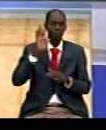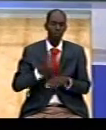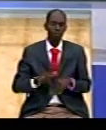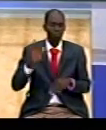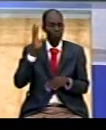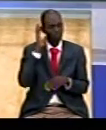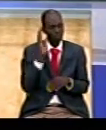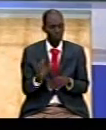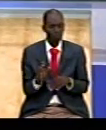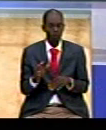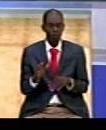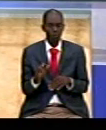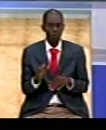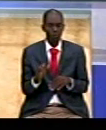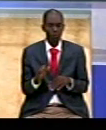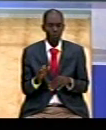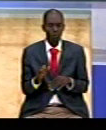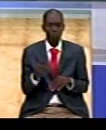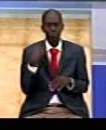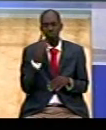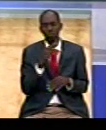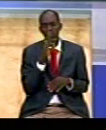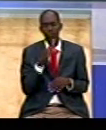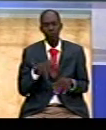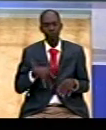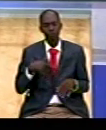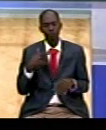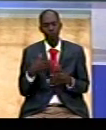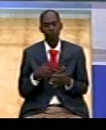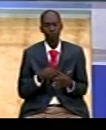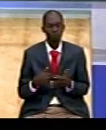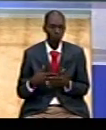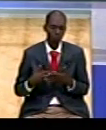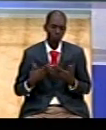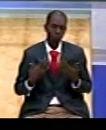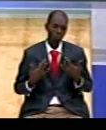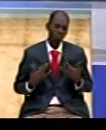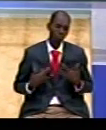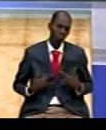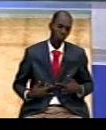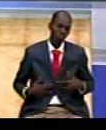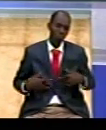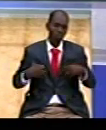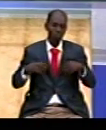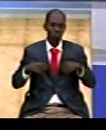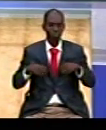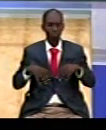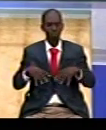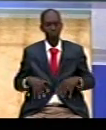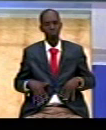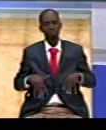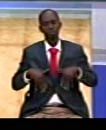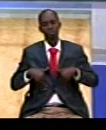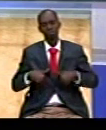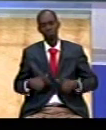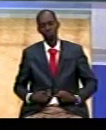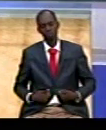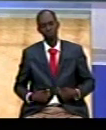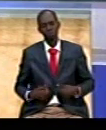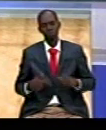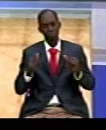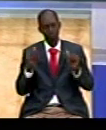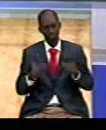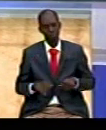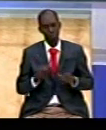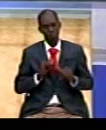who are feeling weak, who are feeling weary, who are feeling tired, or feeling, can I go on? Can I not